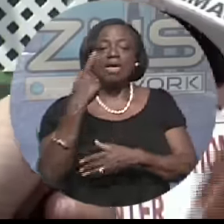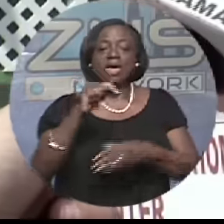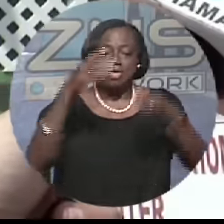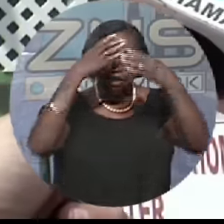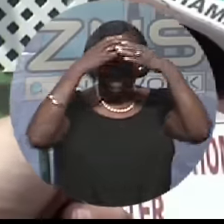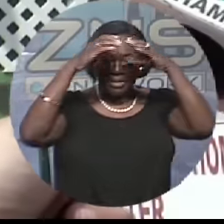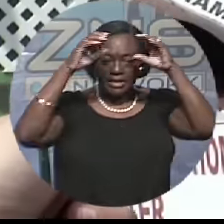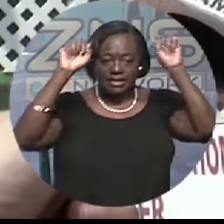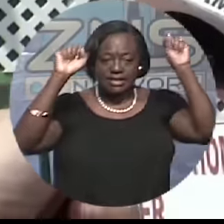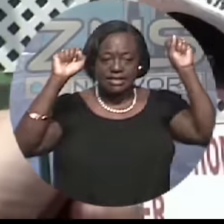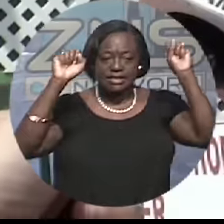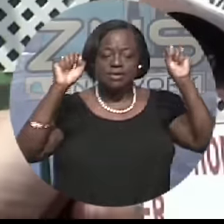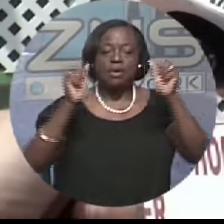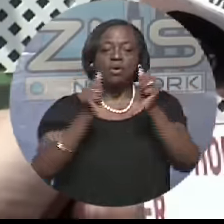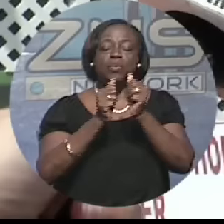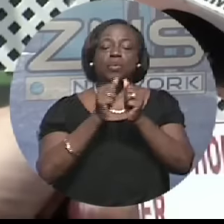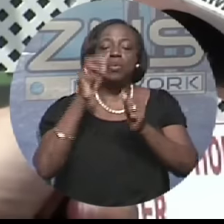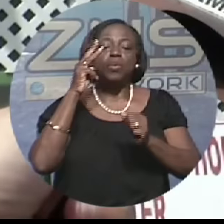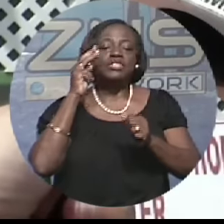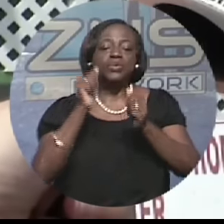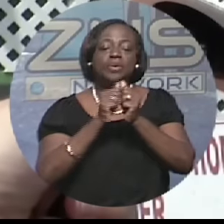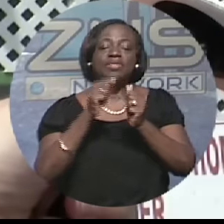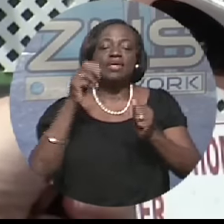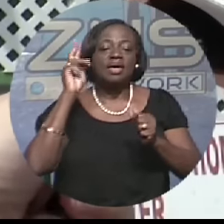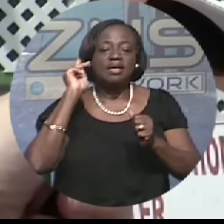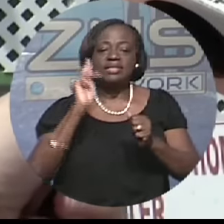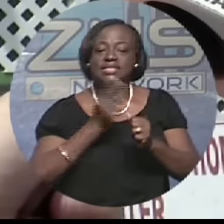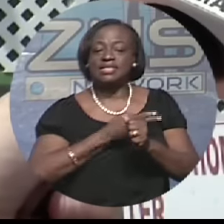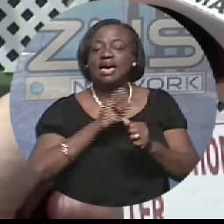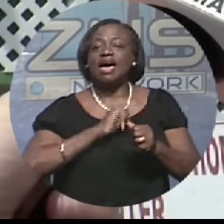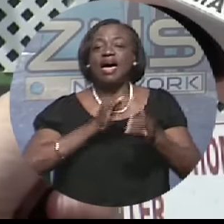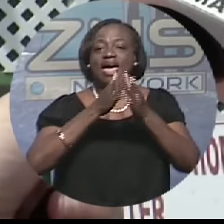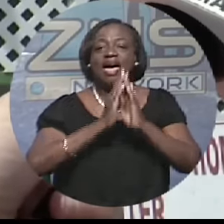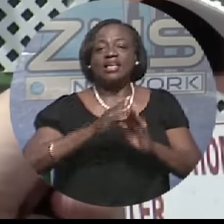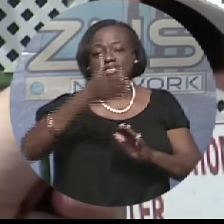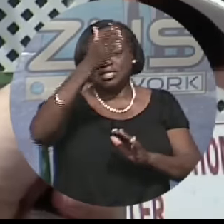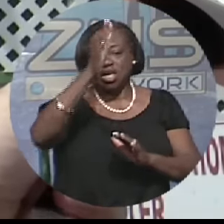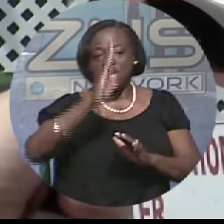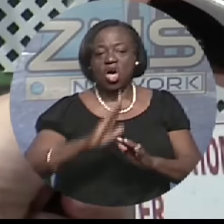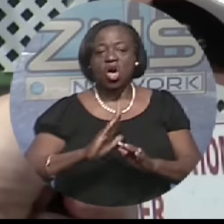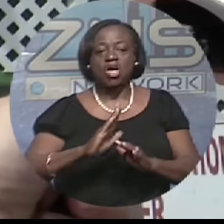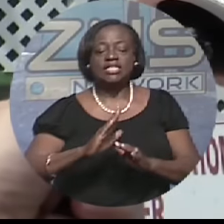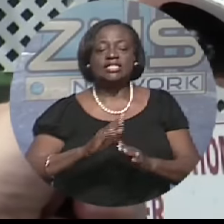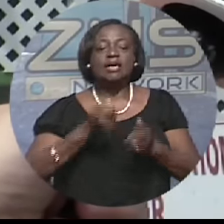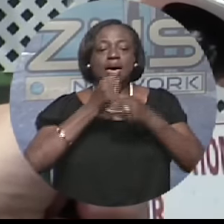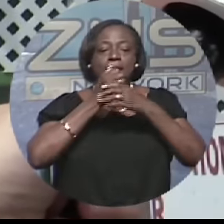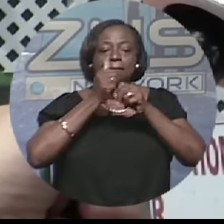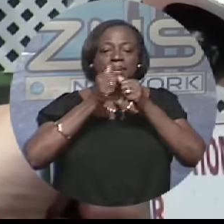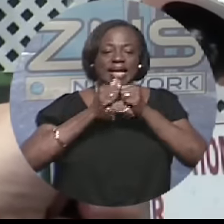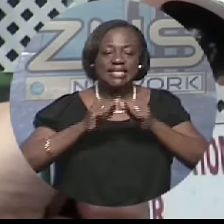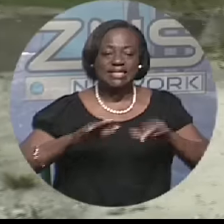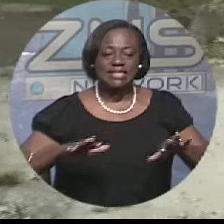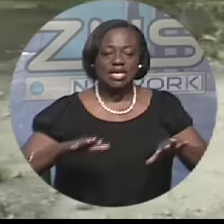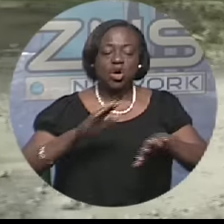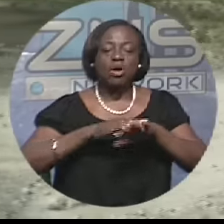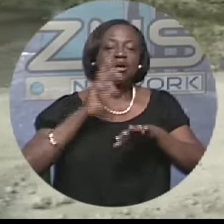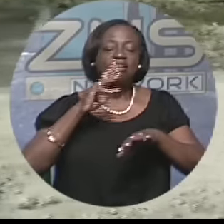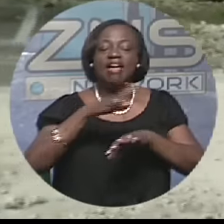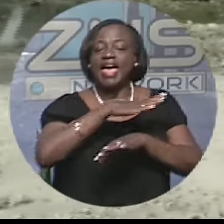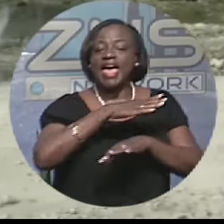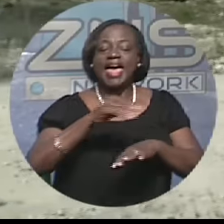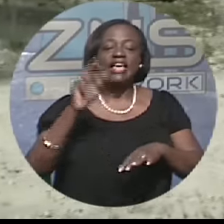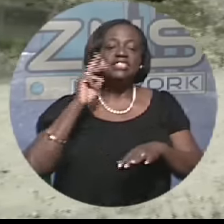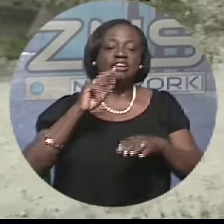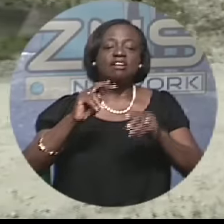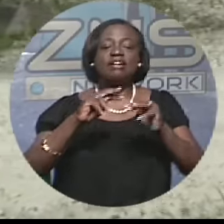been with us and she's really doing a tremendous job. And I ask God's richest blessings upon her and her team. And may they go from strength to strength. Now,